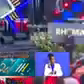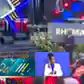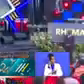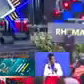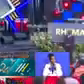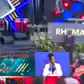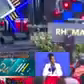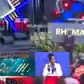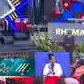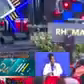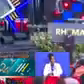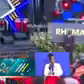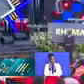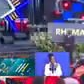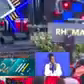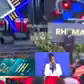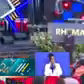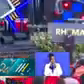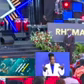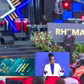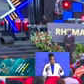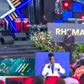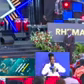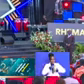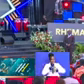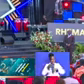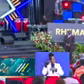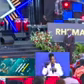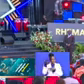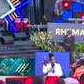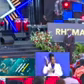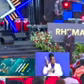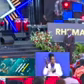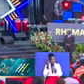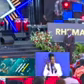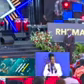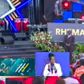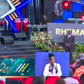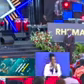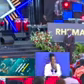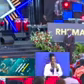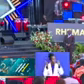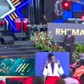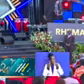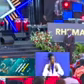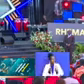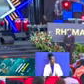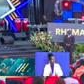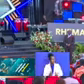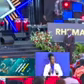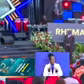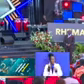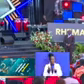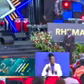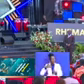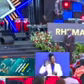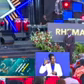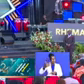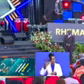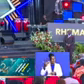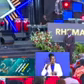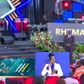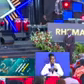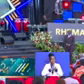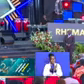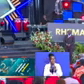that in the days of the Bible that when God encounter anybody there will always be